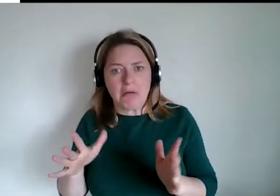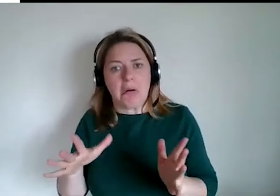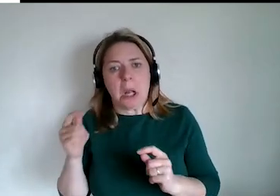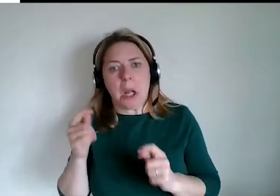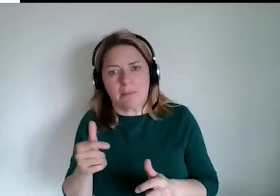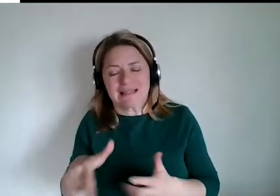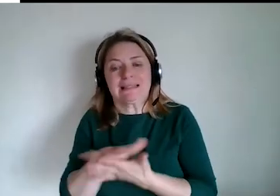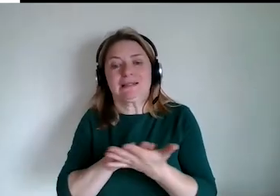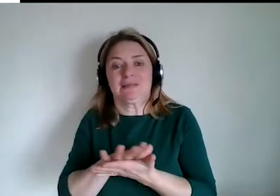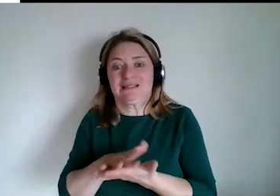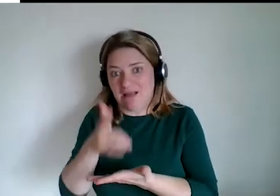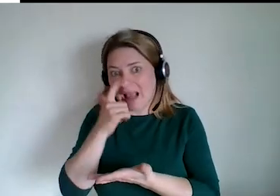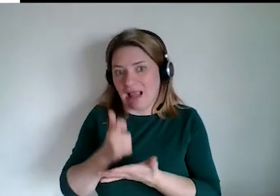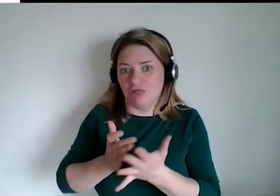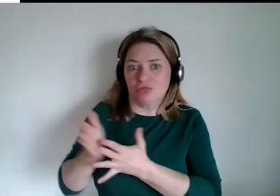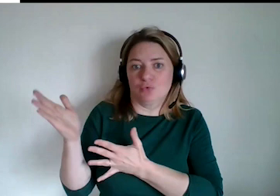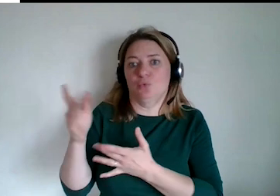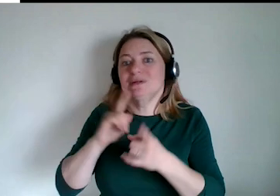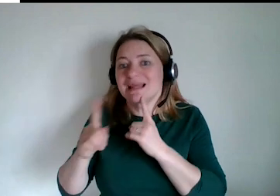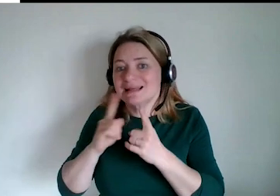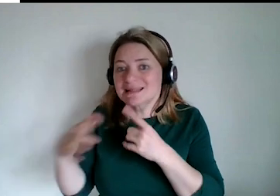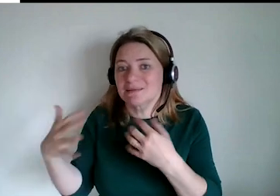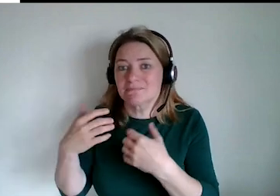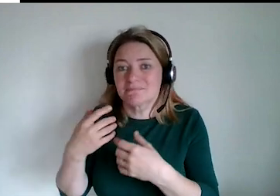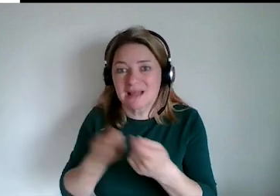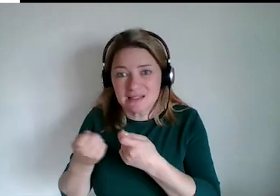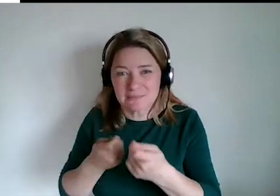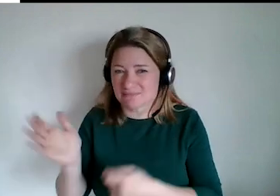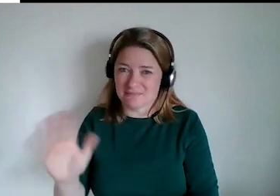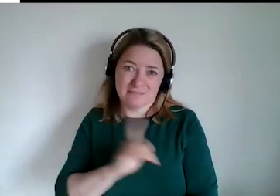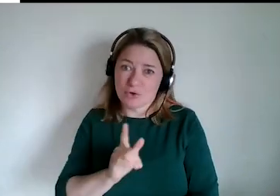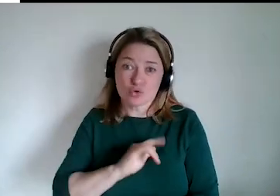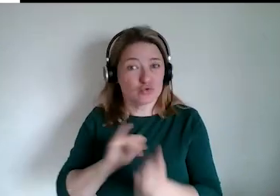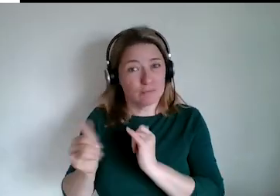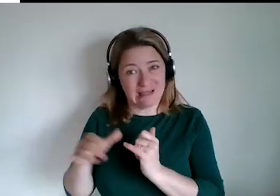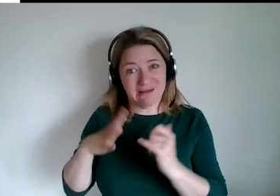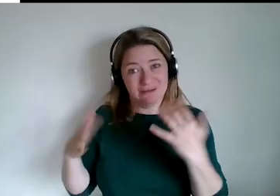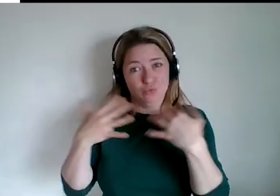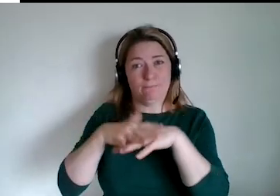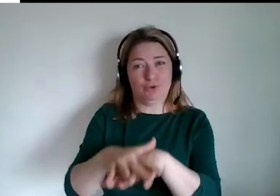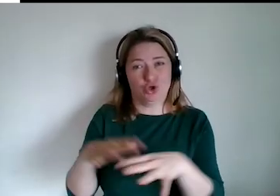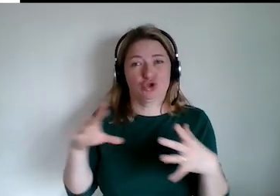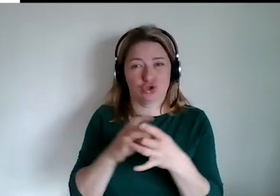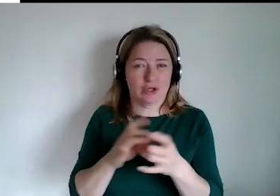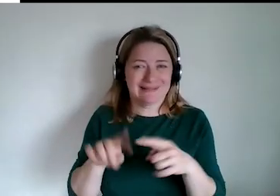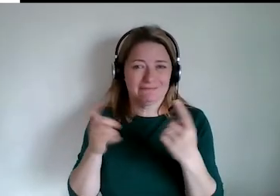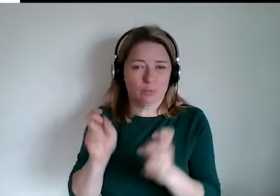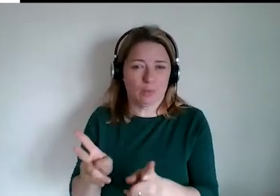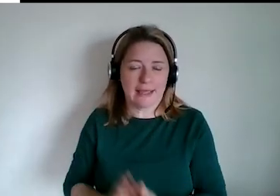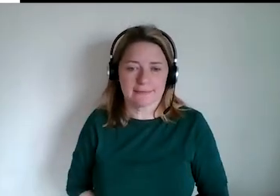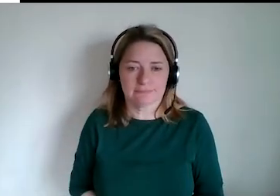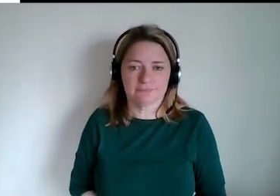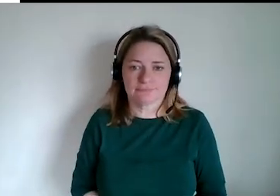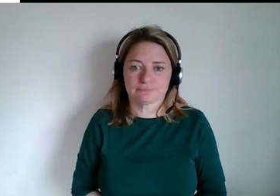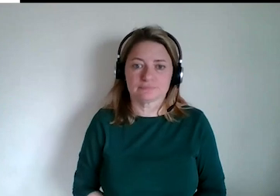use allows essential data management to be done, because sometimes you have to merge and join data sets in a particular way. And